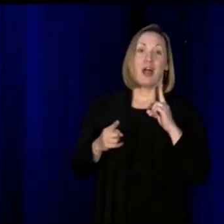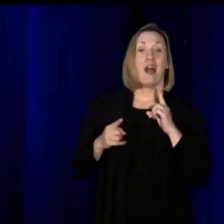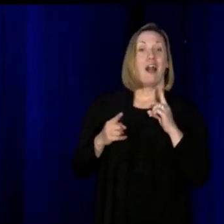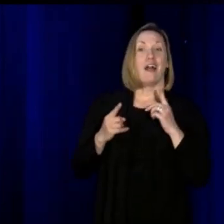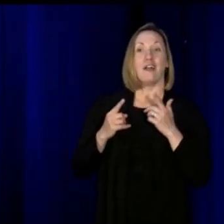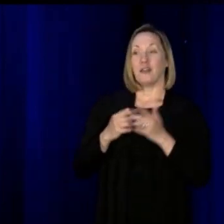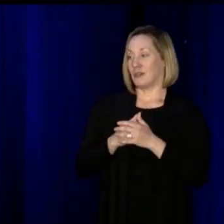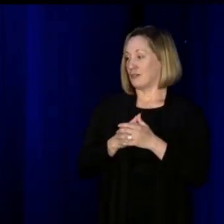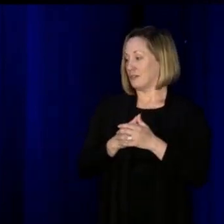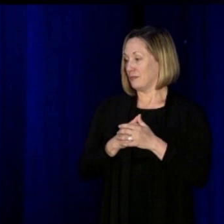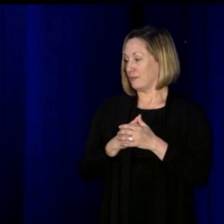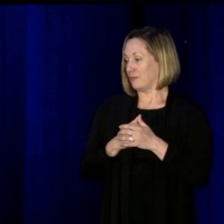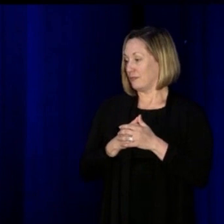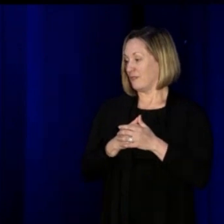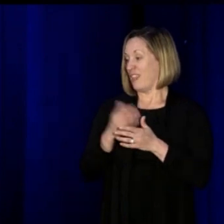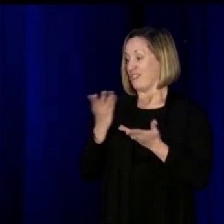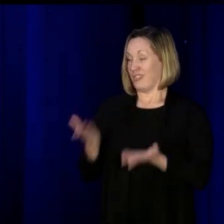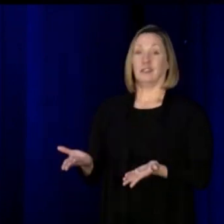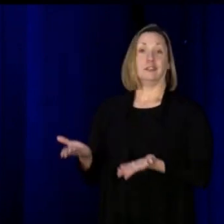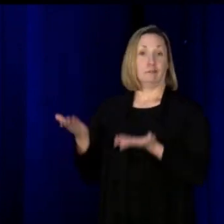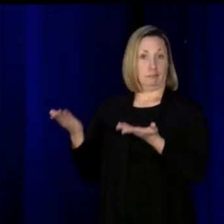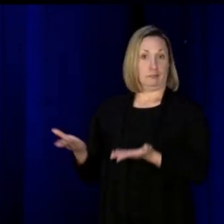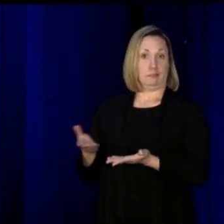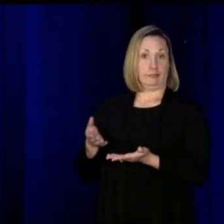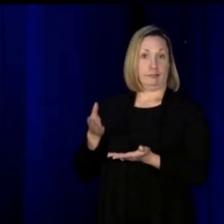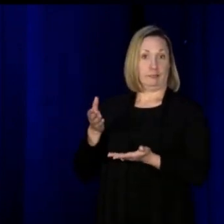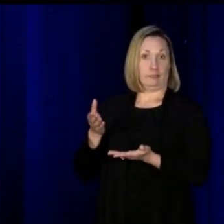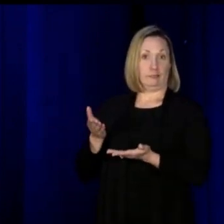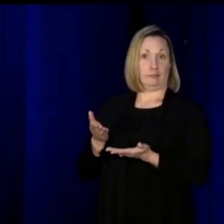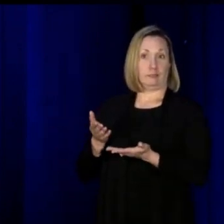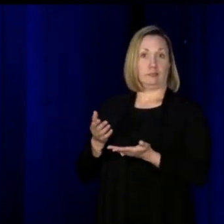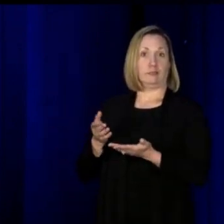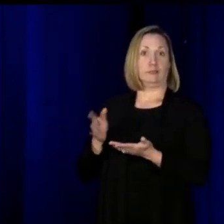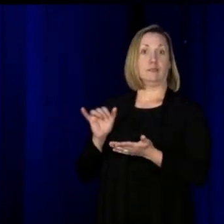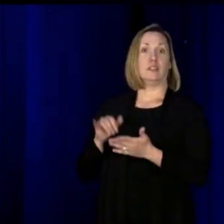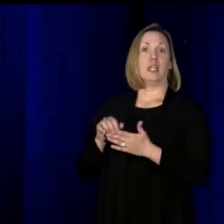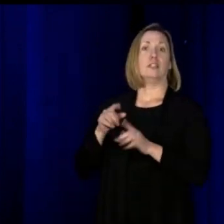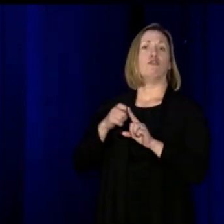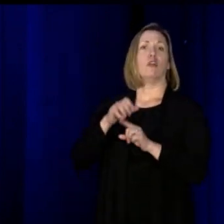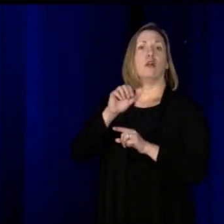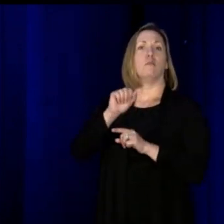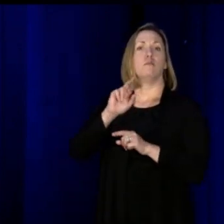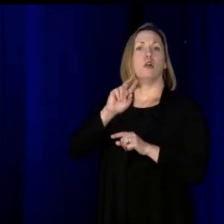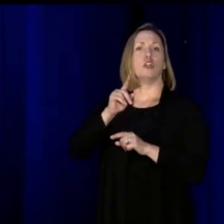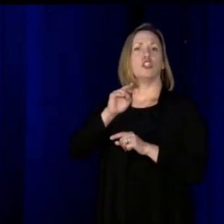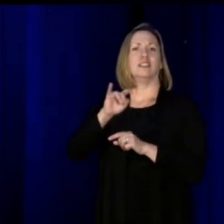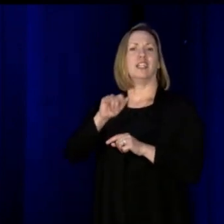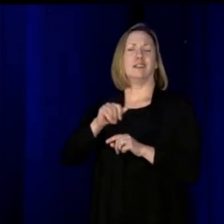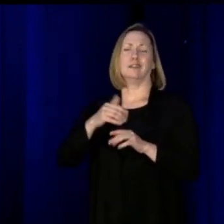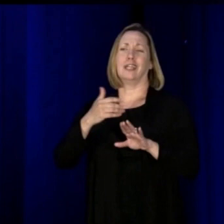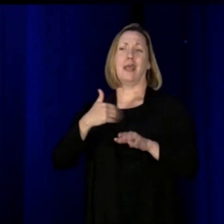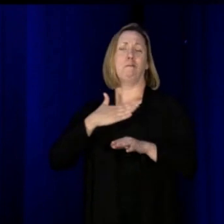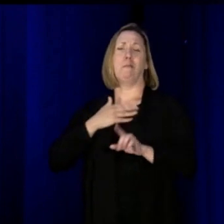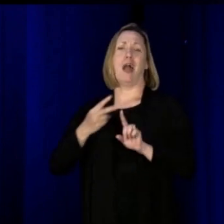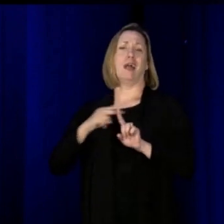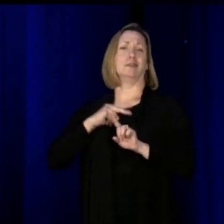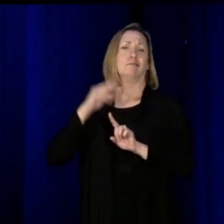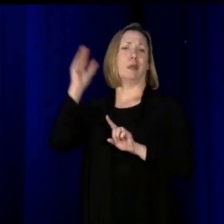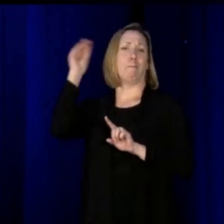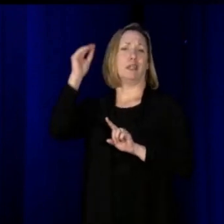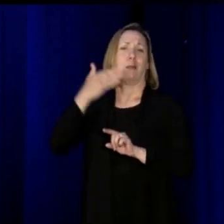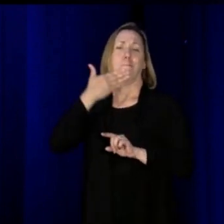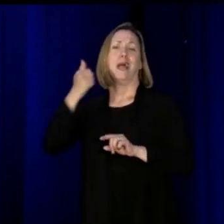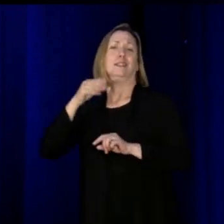Juguetes Perdidos is I mean, a craft beer from Argentina. From my point of view, the best beer that we have in our country. If you are